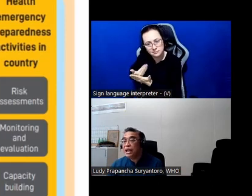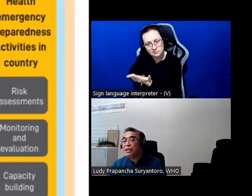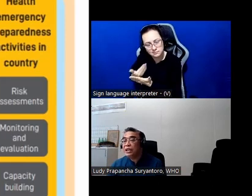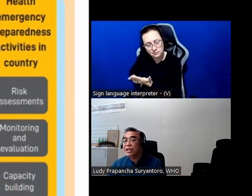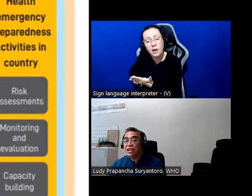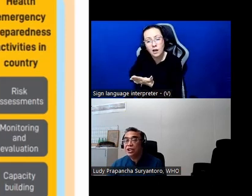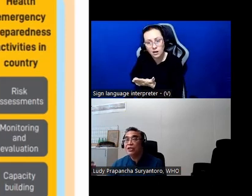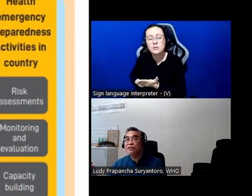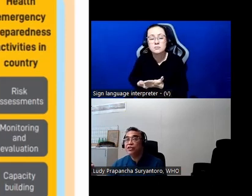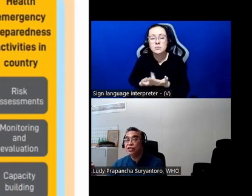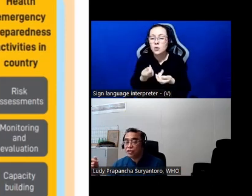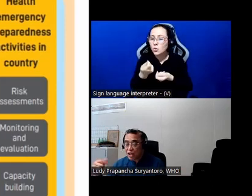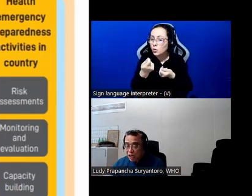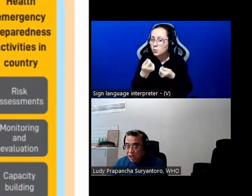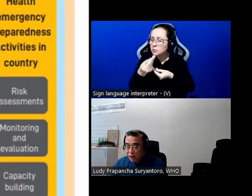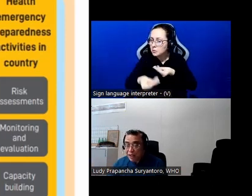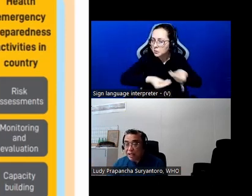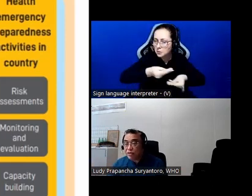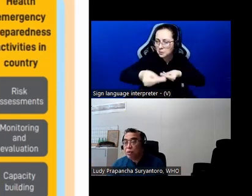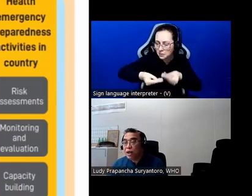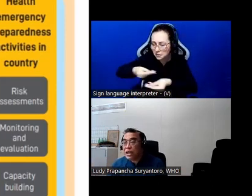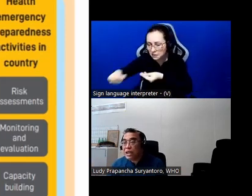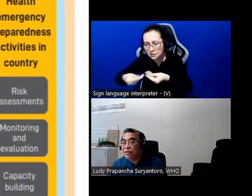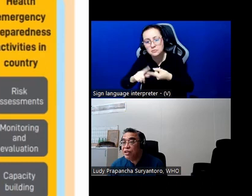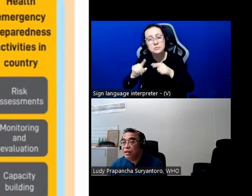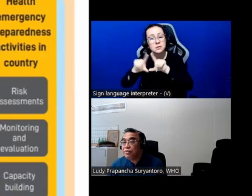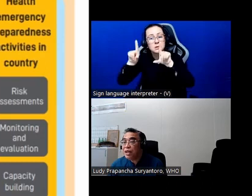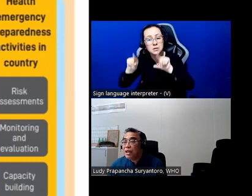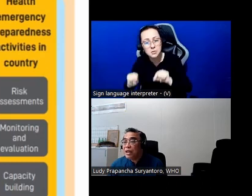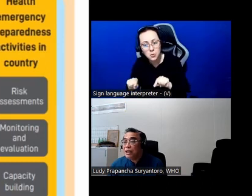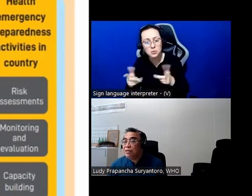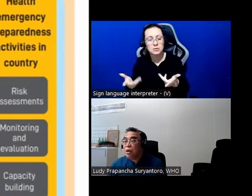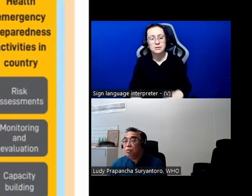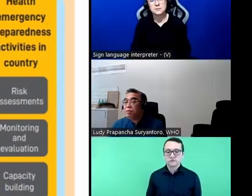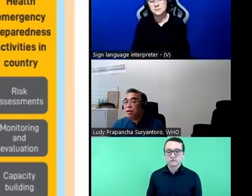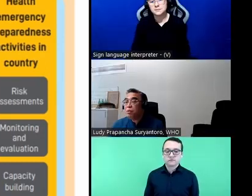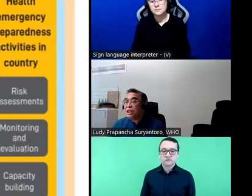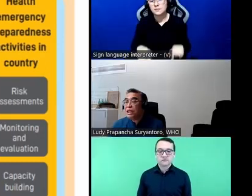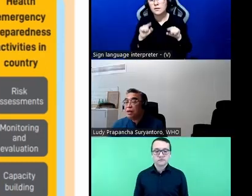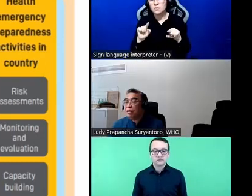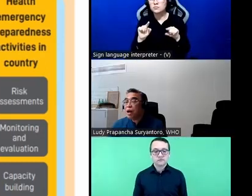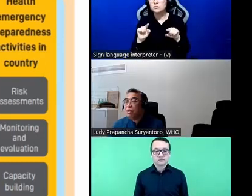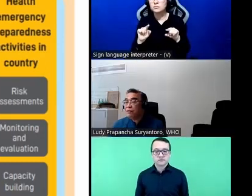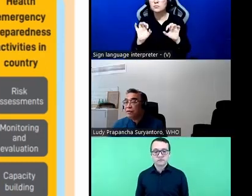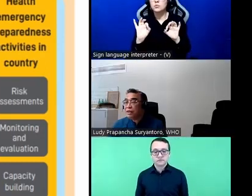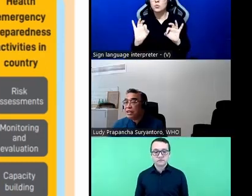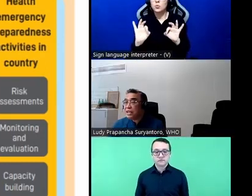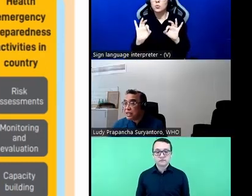health and other essential services that is required in every city. This complement with